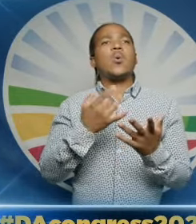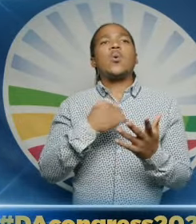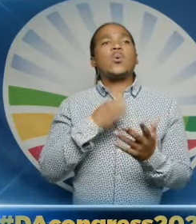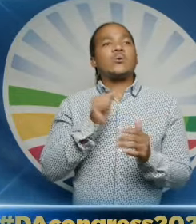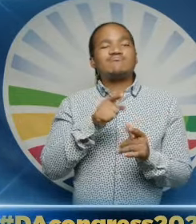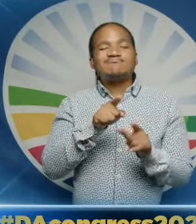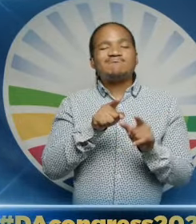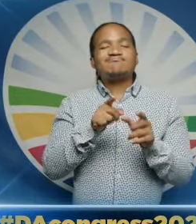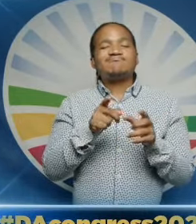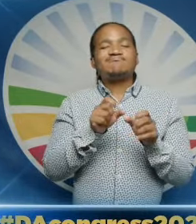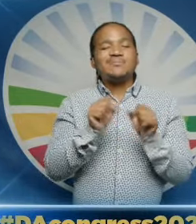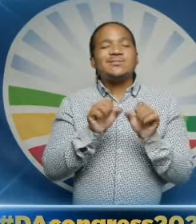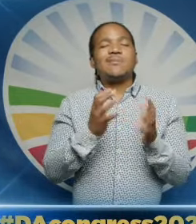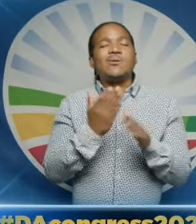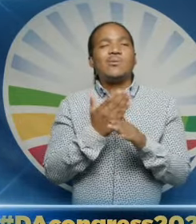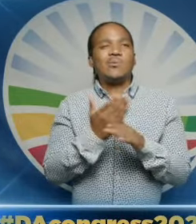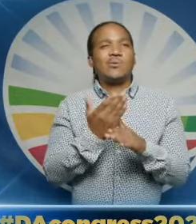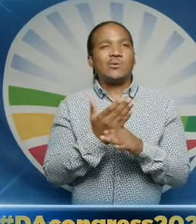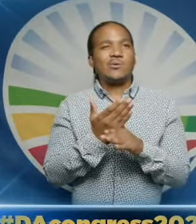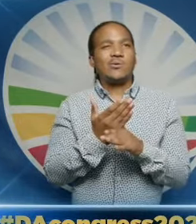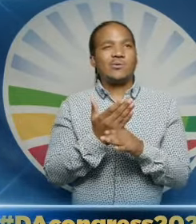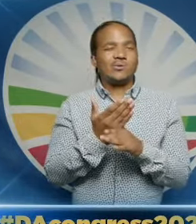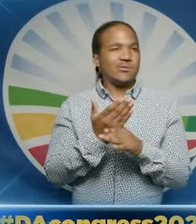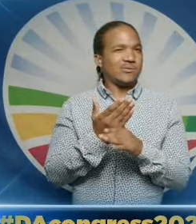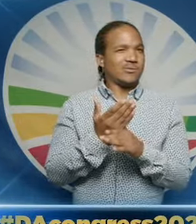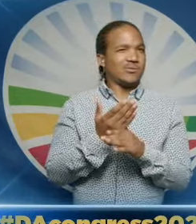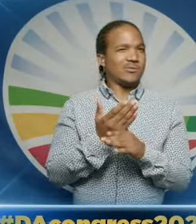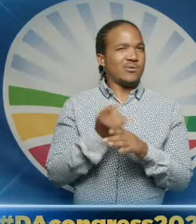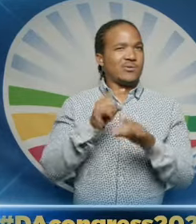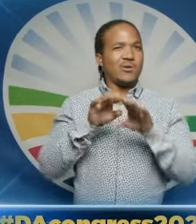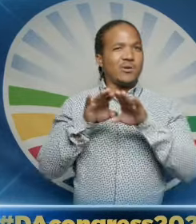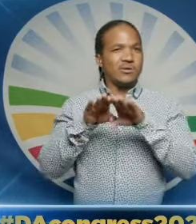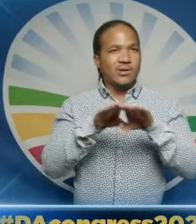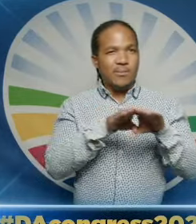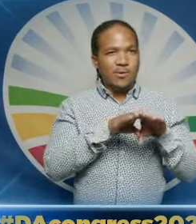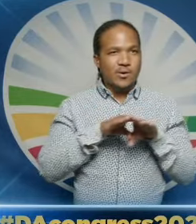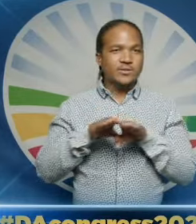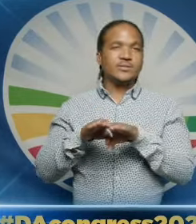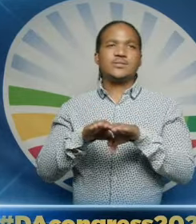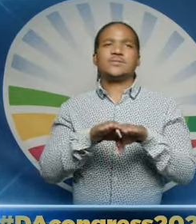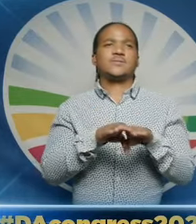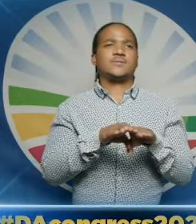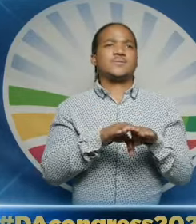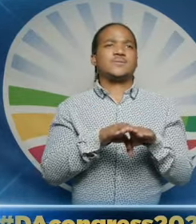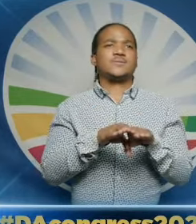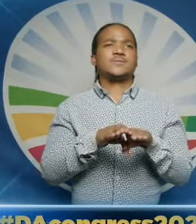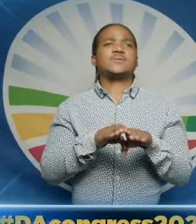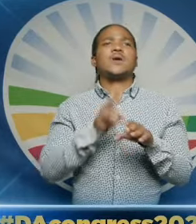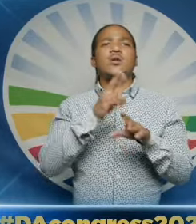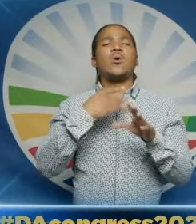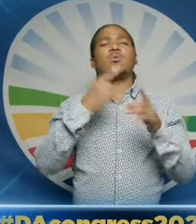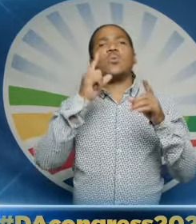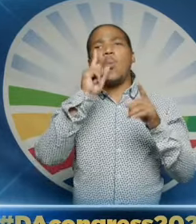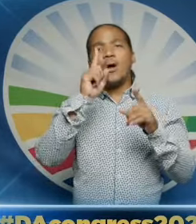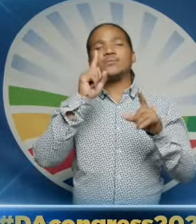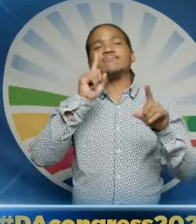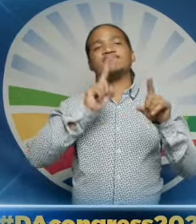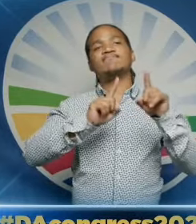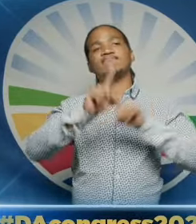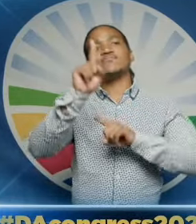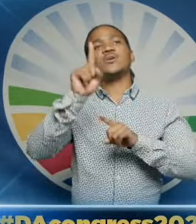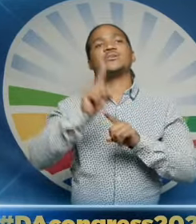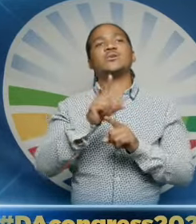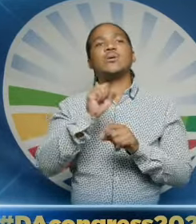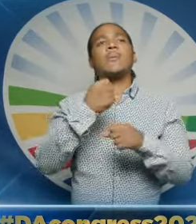the positions weren't contested. It would show a democracy that's stale and not succeeding in barren soil.